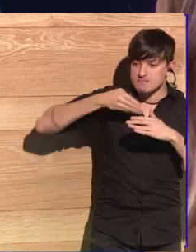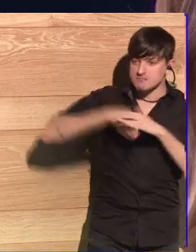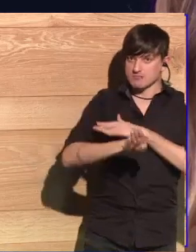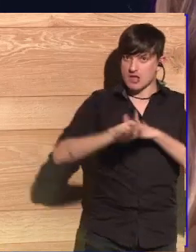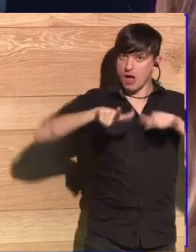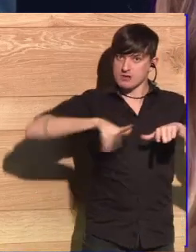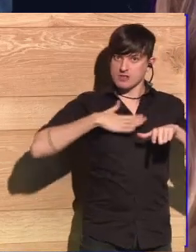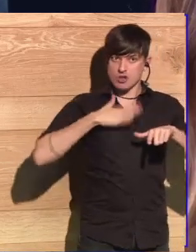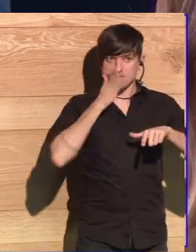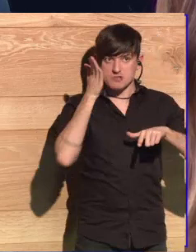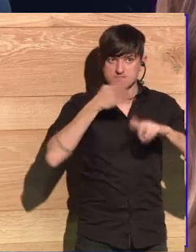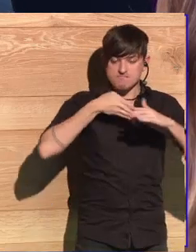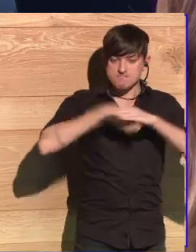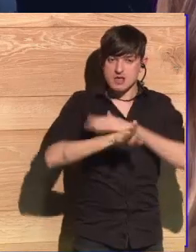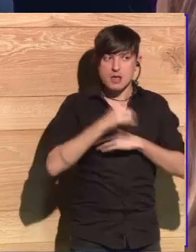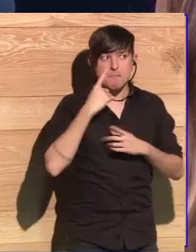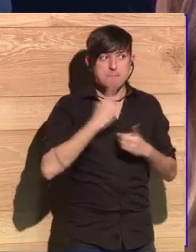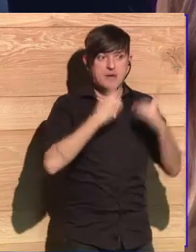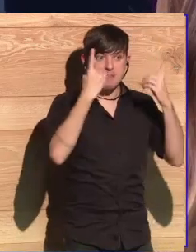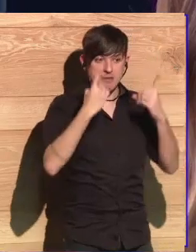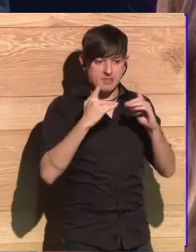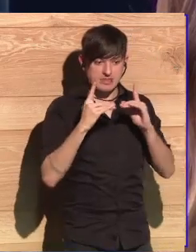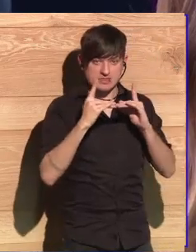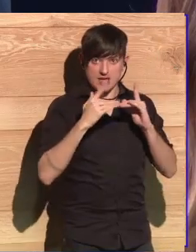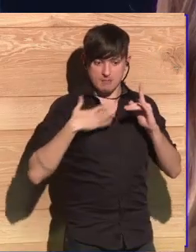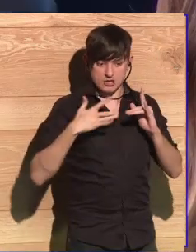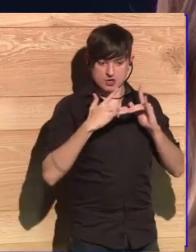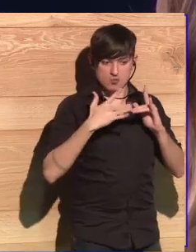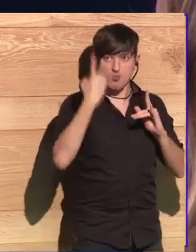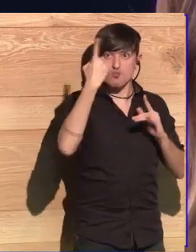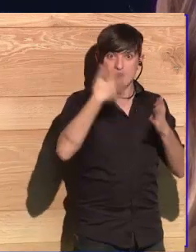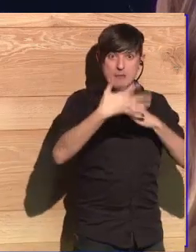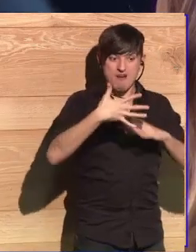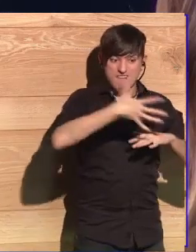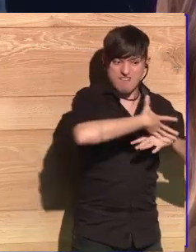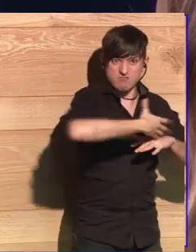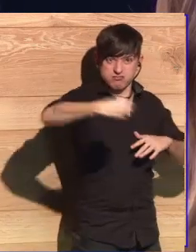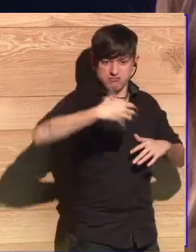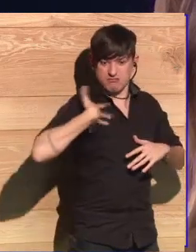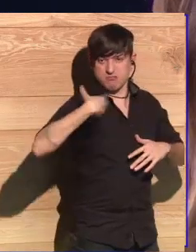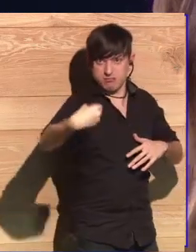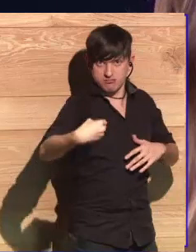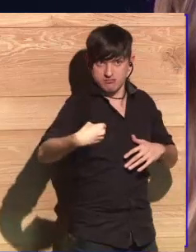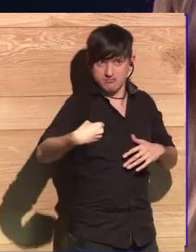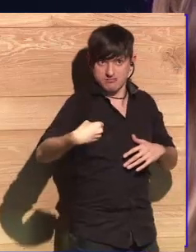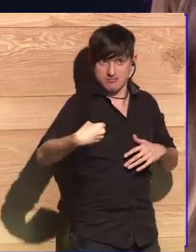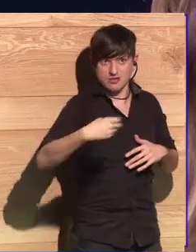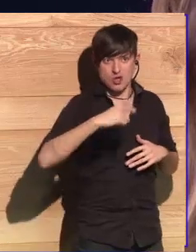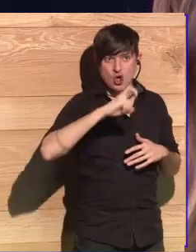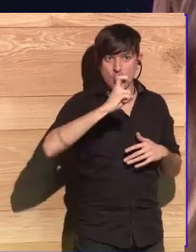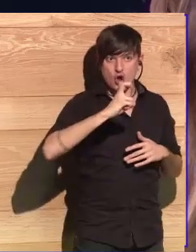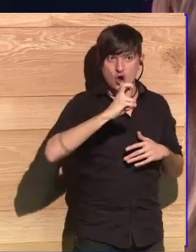he picked me up out of bed, with one hand, and with one hand he could lift the whole bed up, and he said, "Look, there's